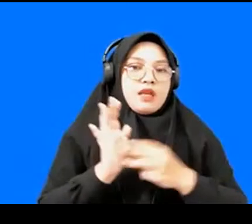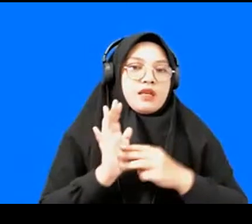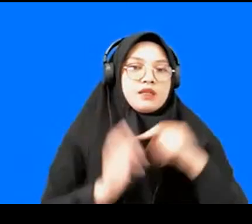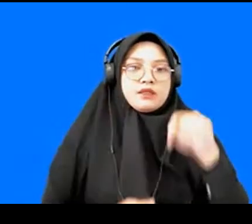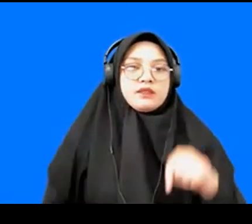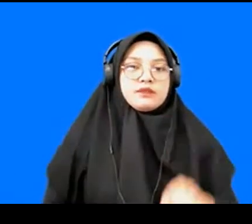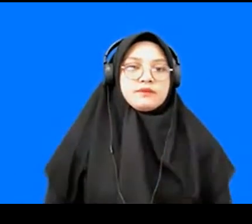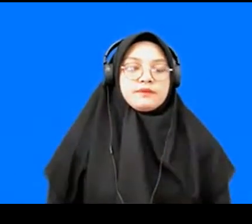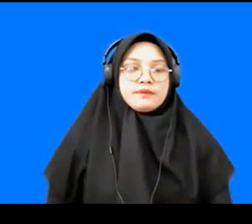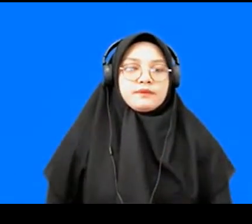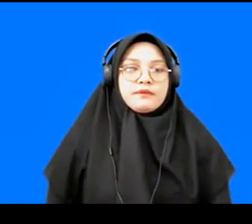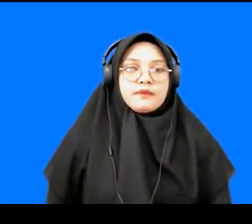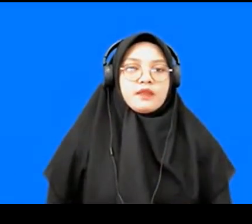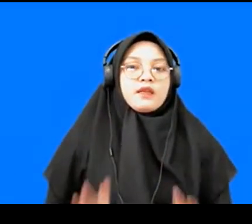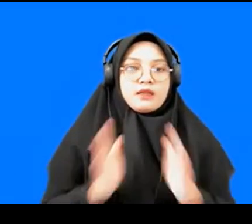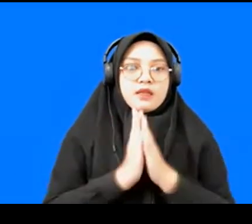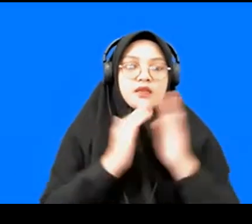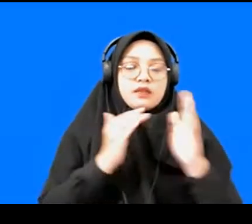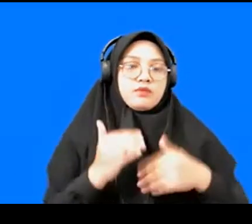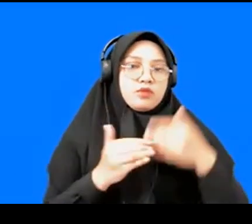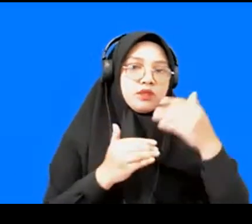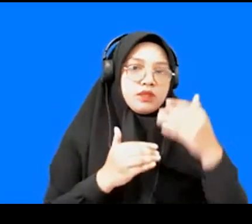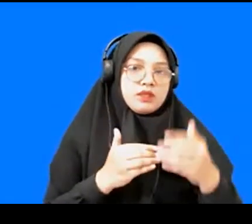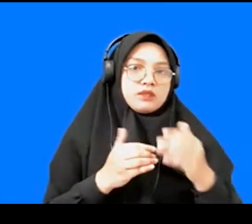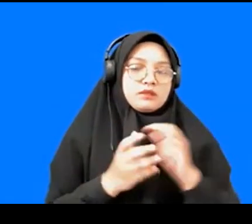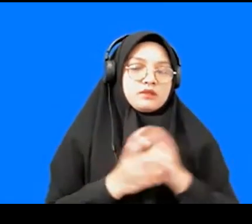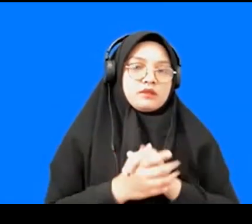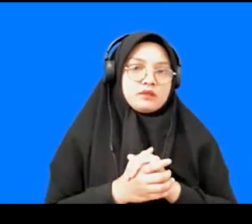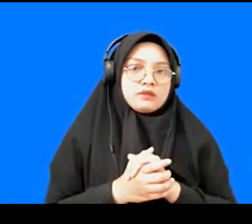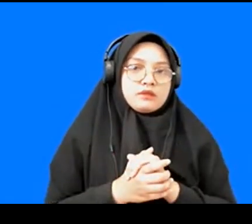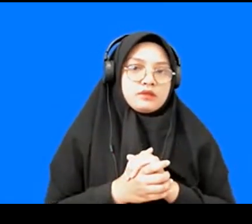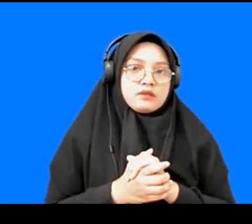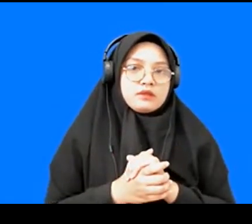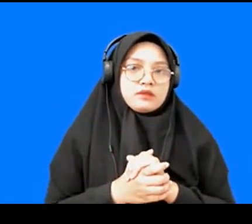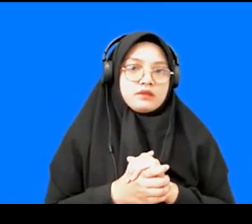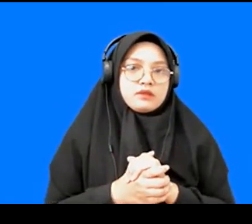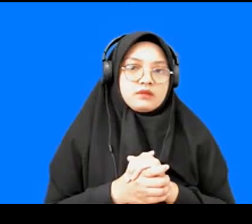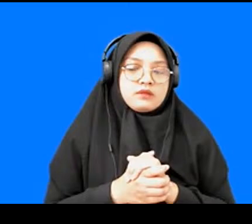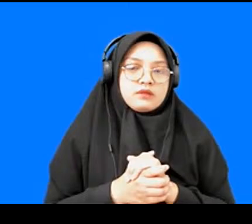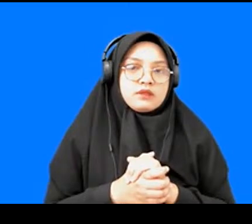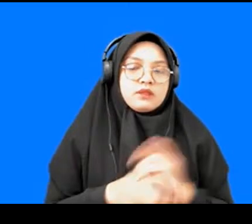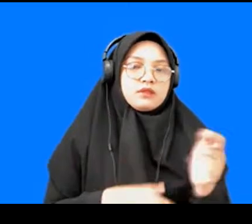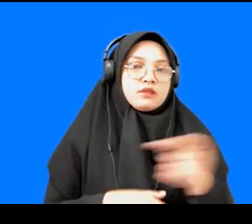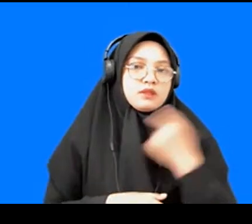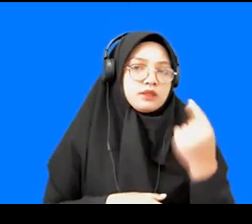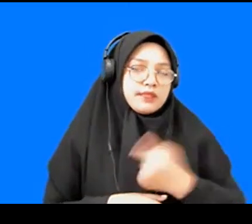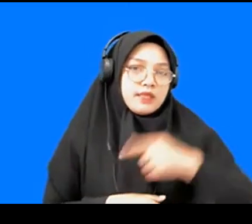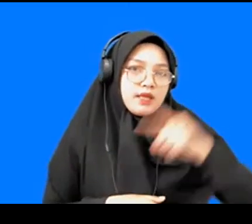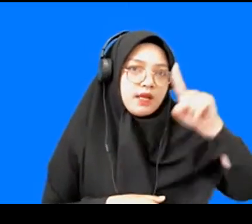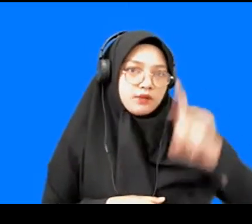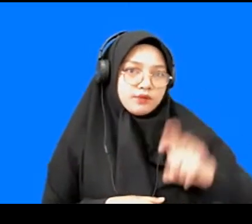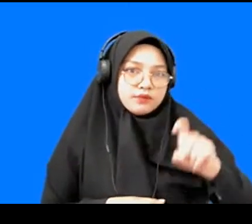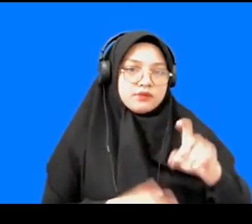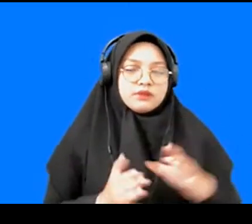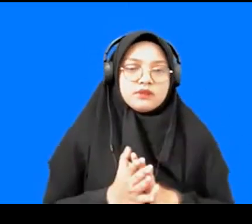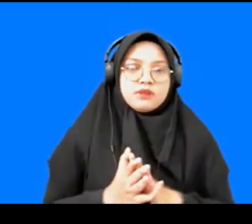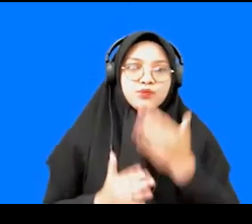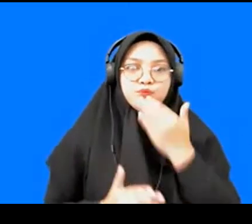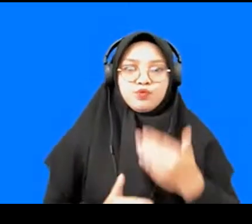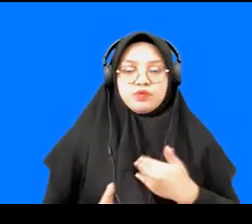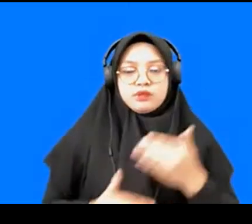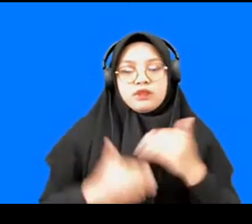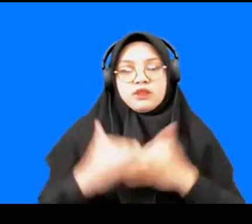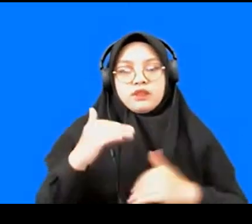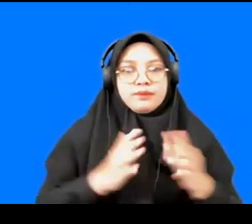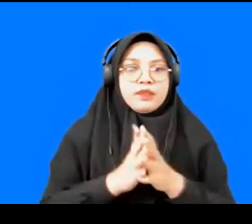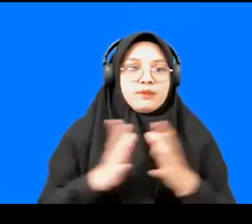already said, that our strategy need to have more and more engagement with the government agencies, either